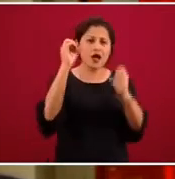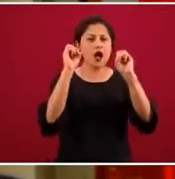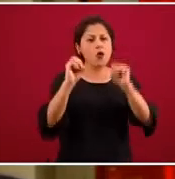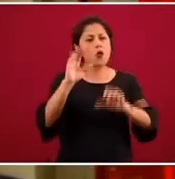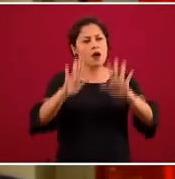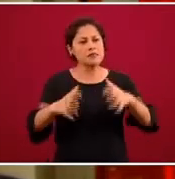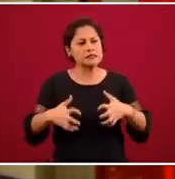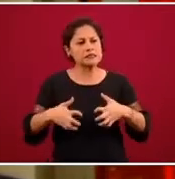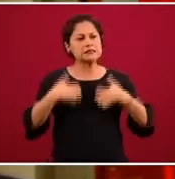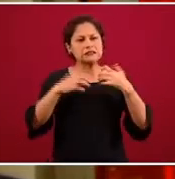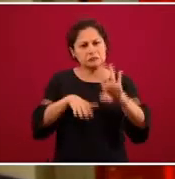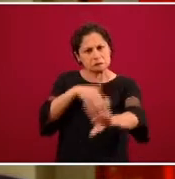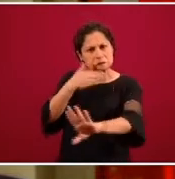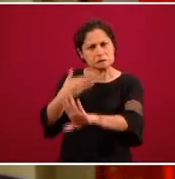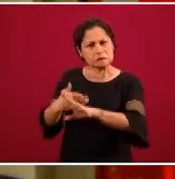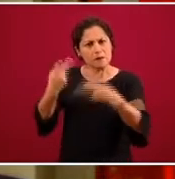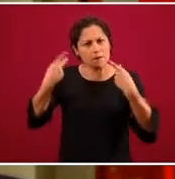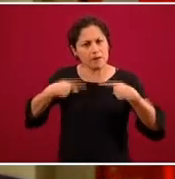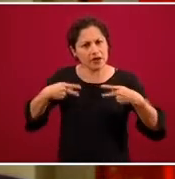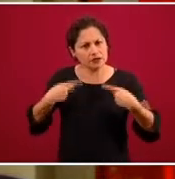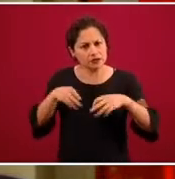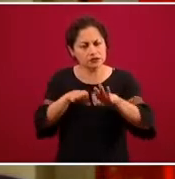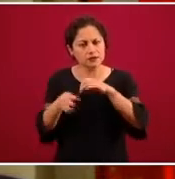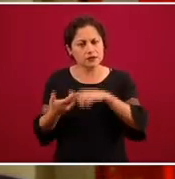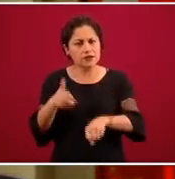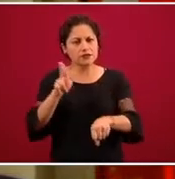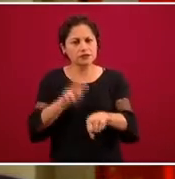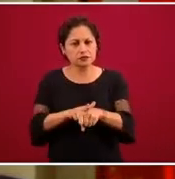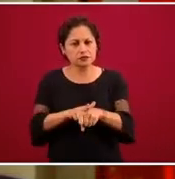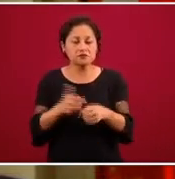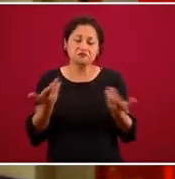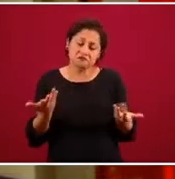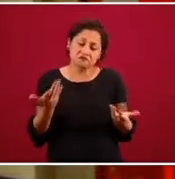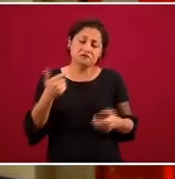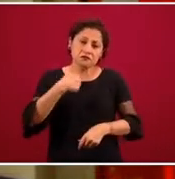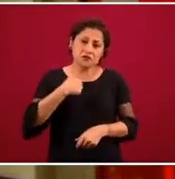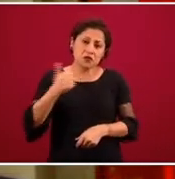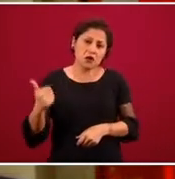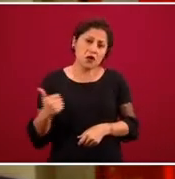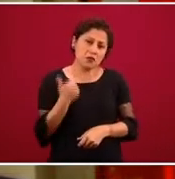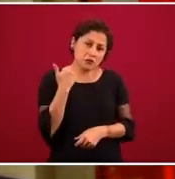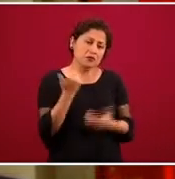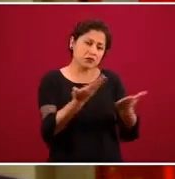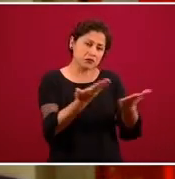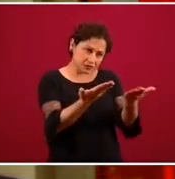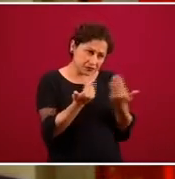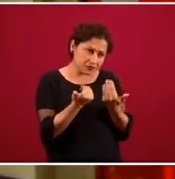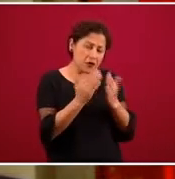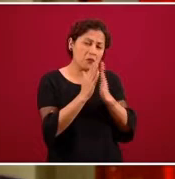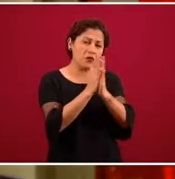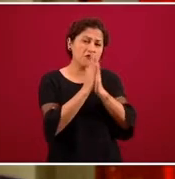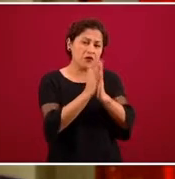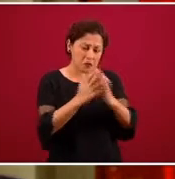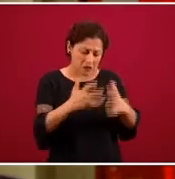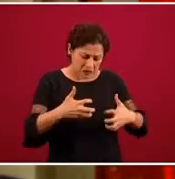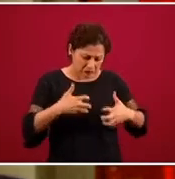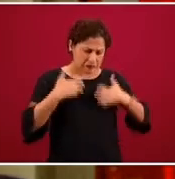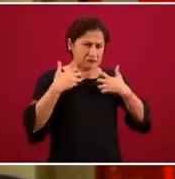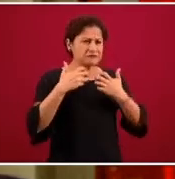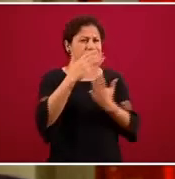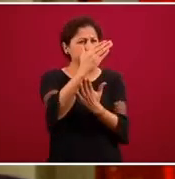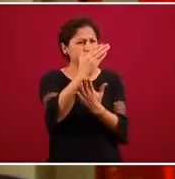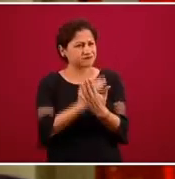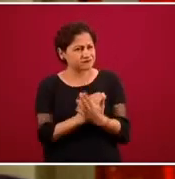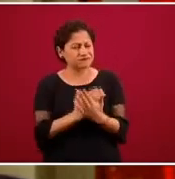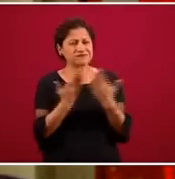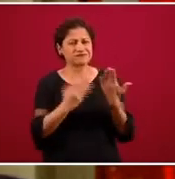assaulted health professionals, I would like you to stop that. Now, we can